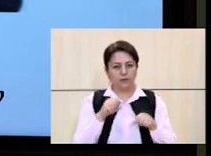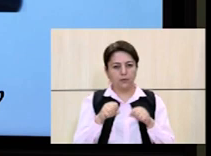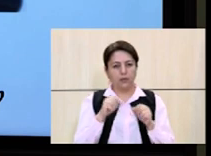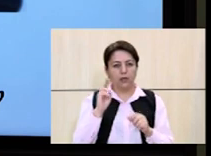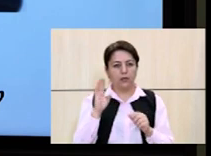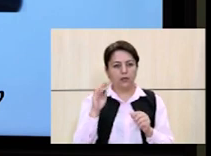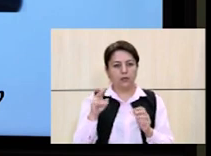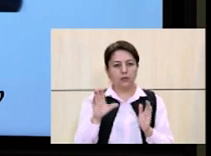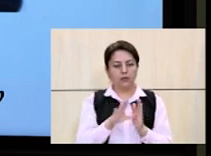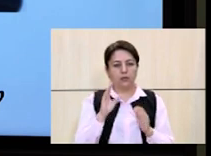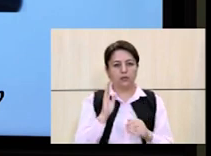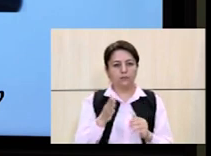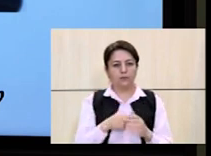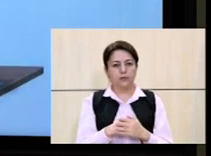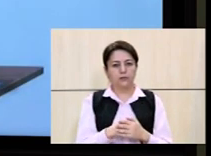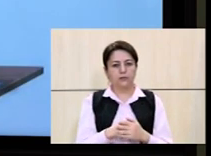energiyasi.